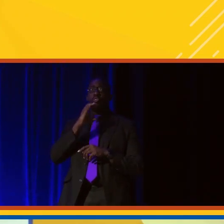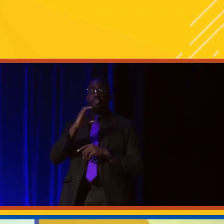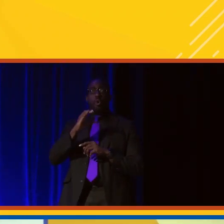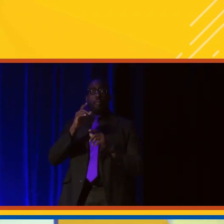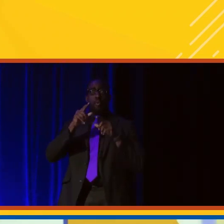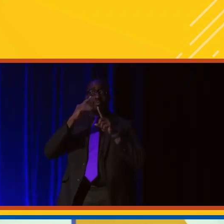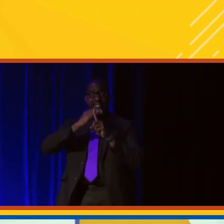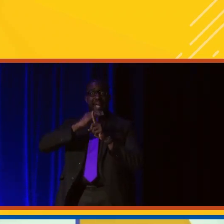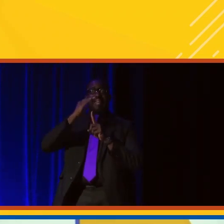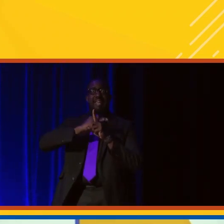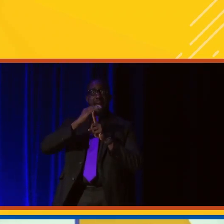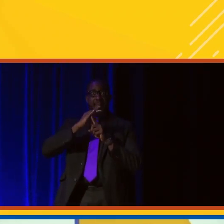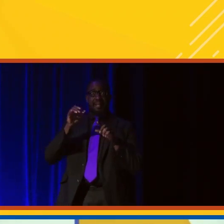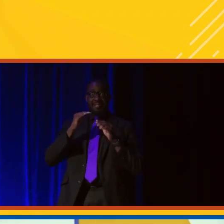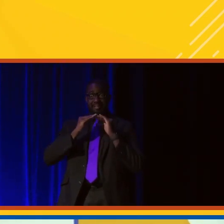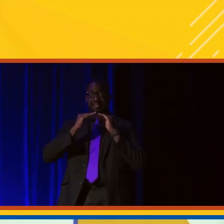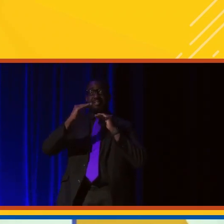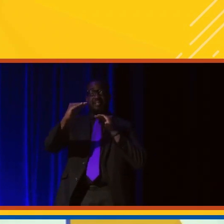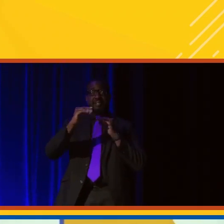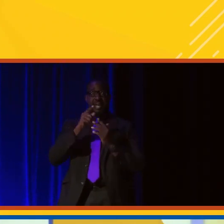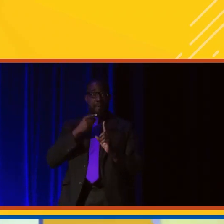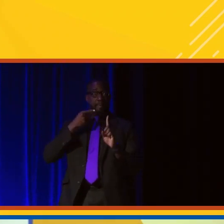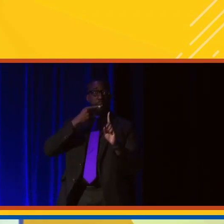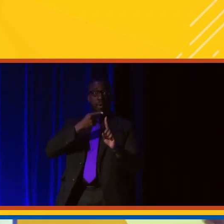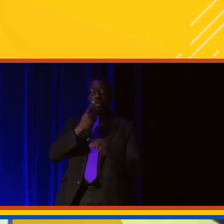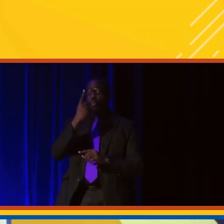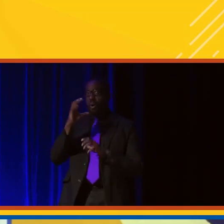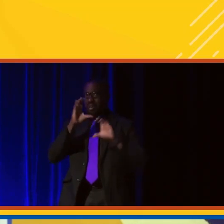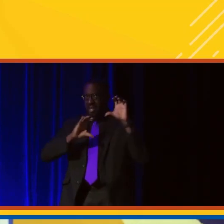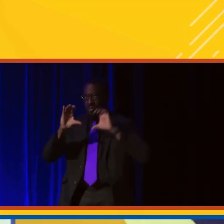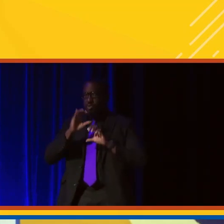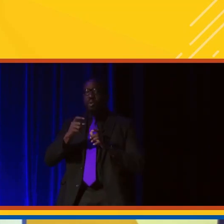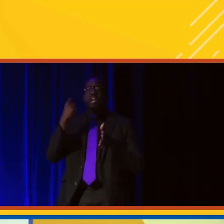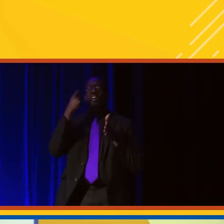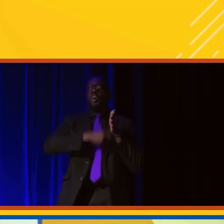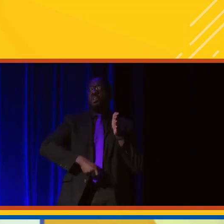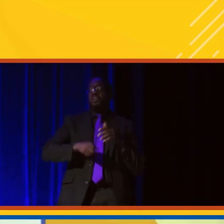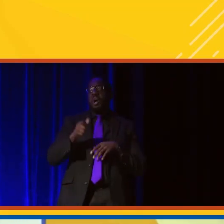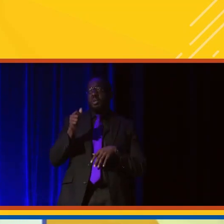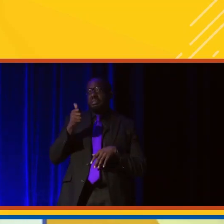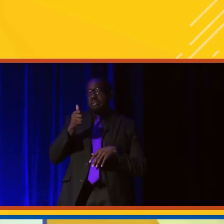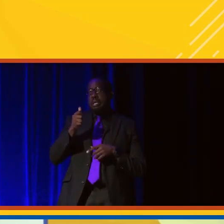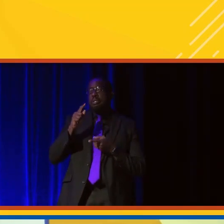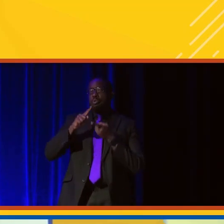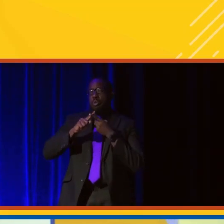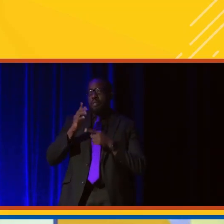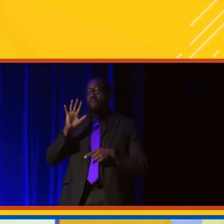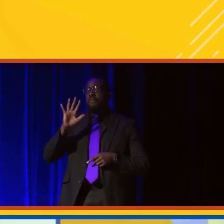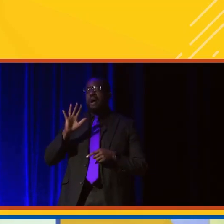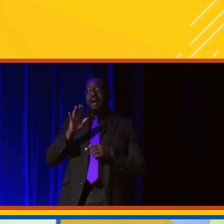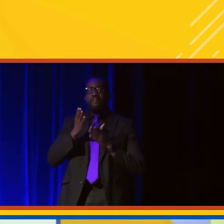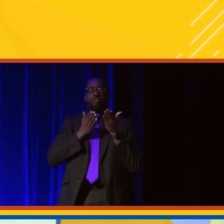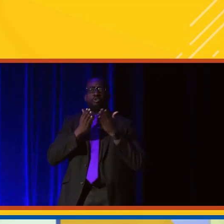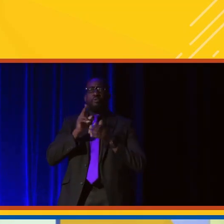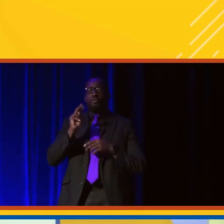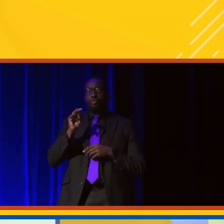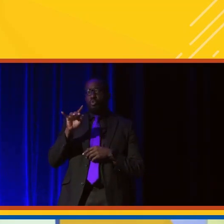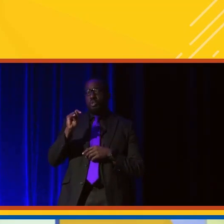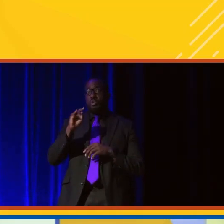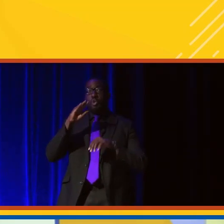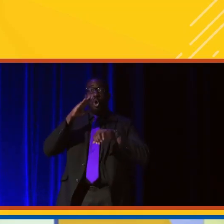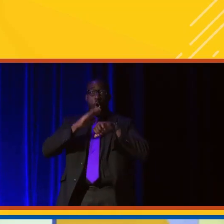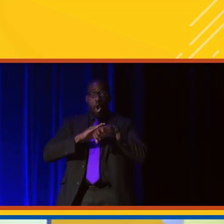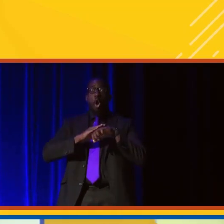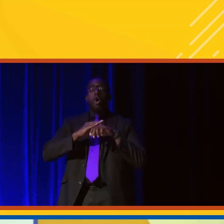point, one chemistry, one thermodynamic state point, is going to cost me about 10 to the 5 service units on a computational